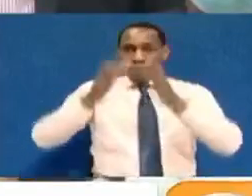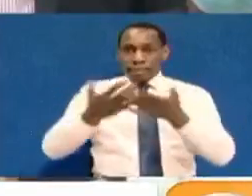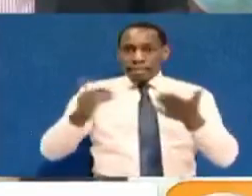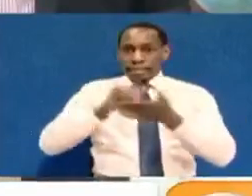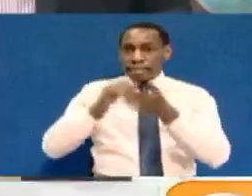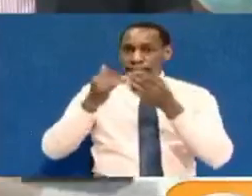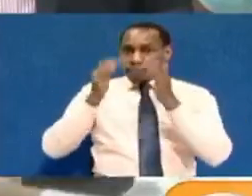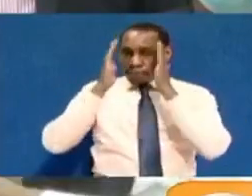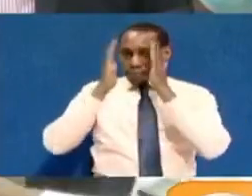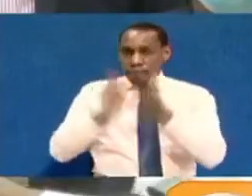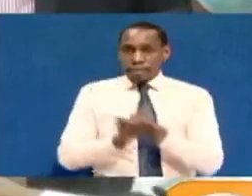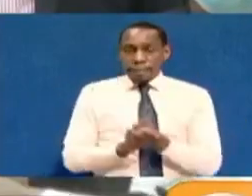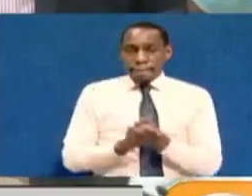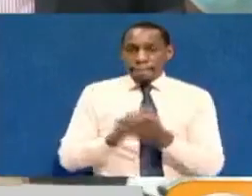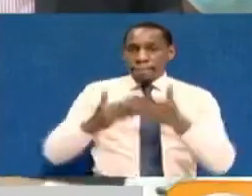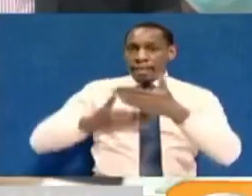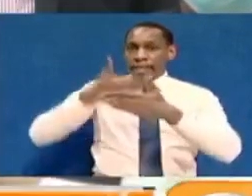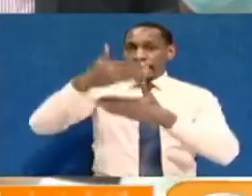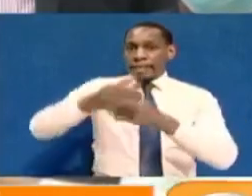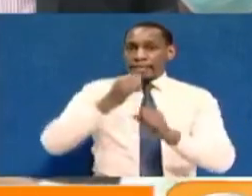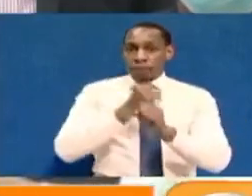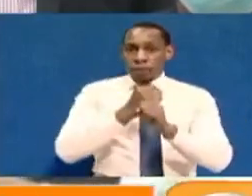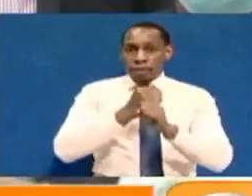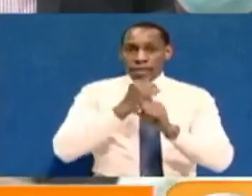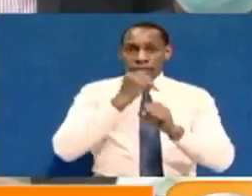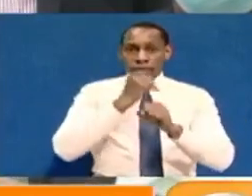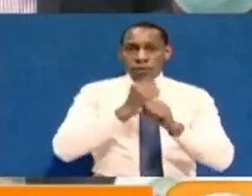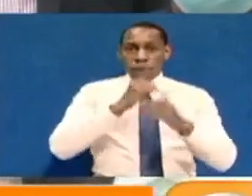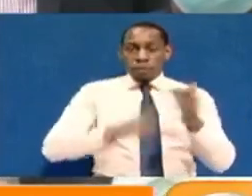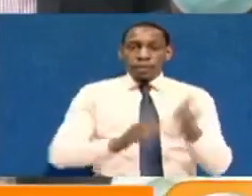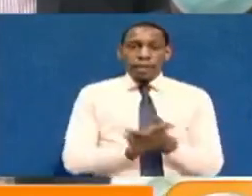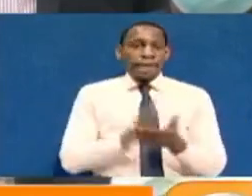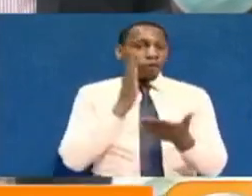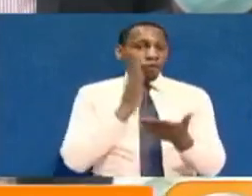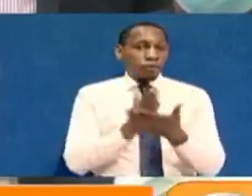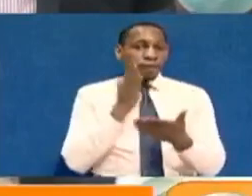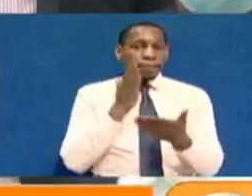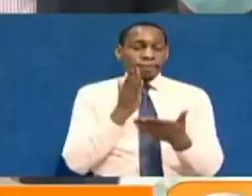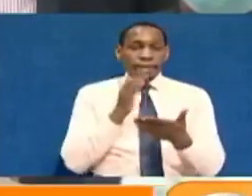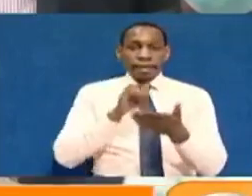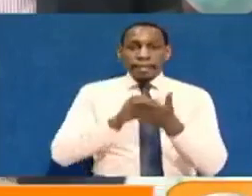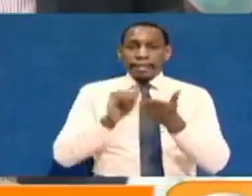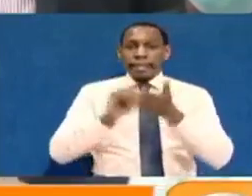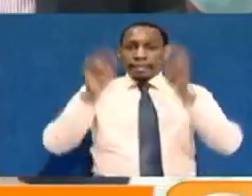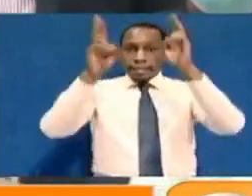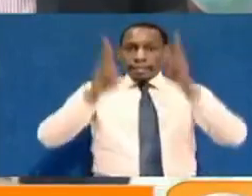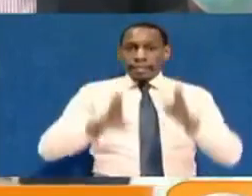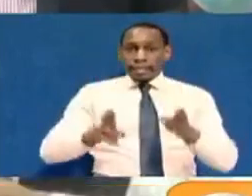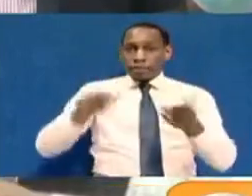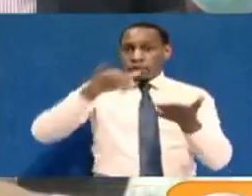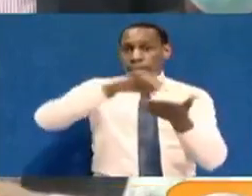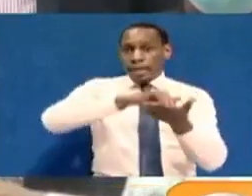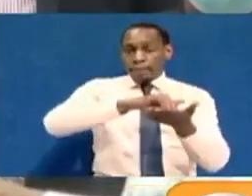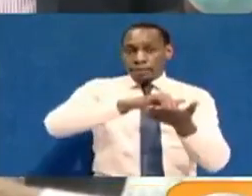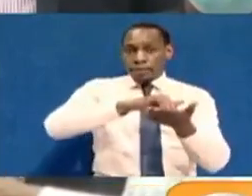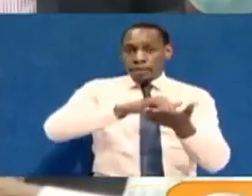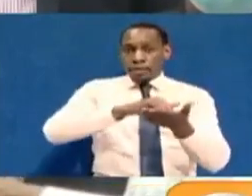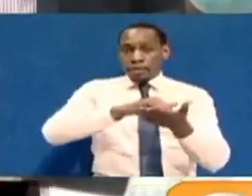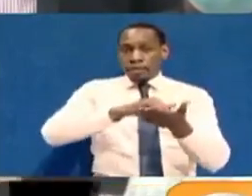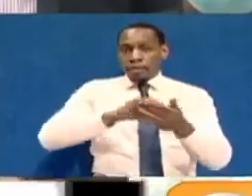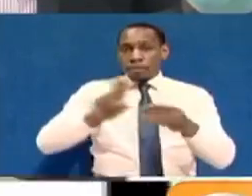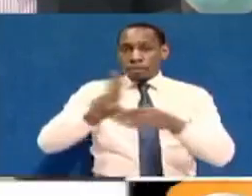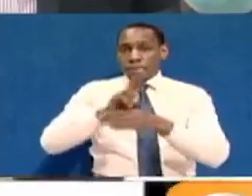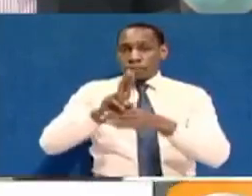at. Next port of call is to ensure that our international airport is used for